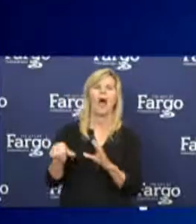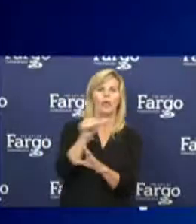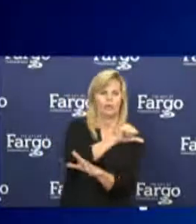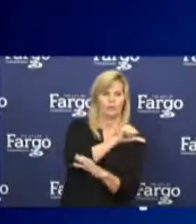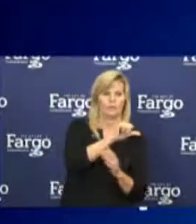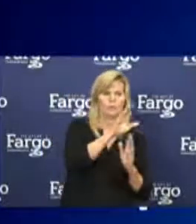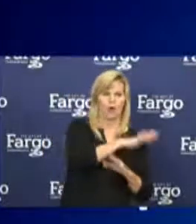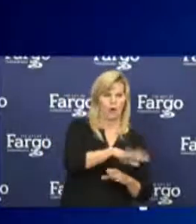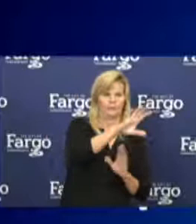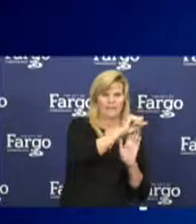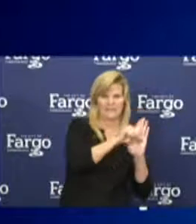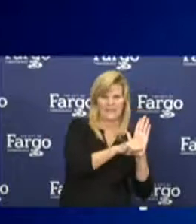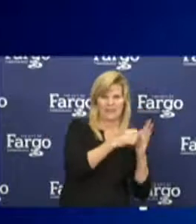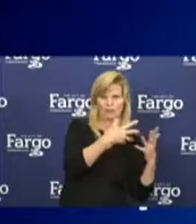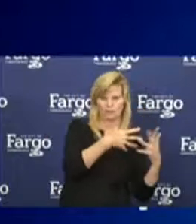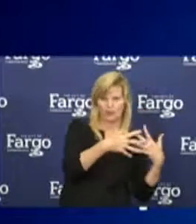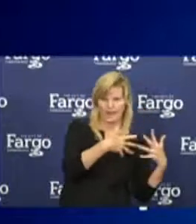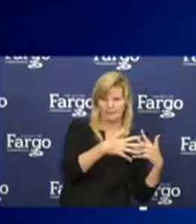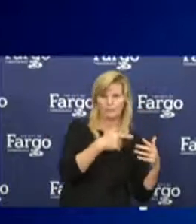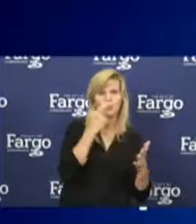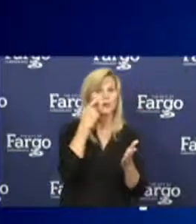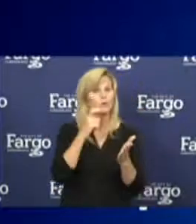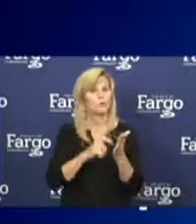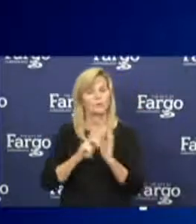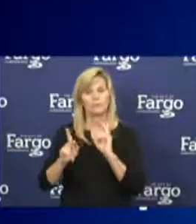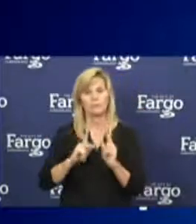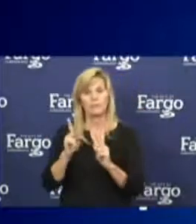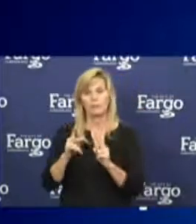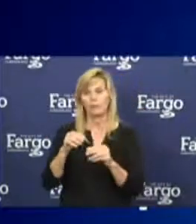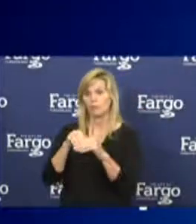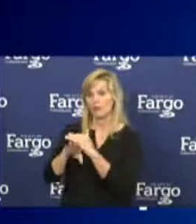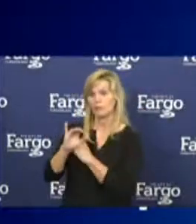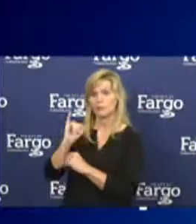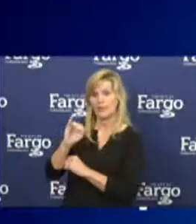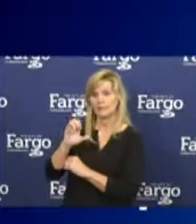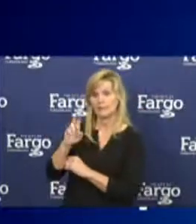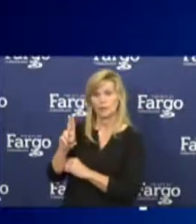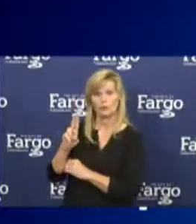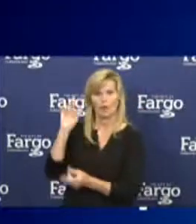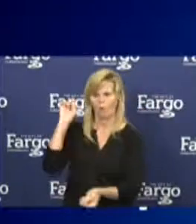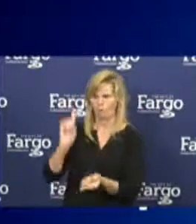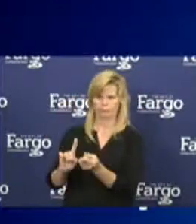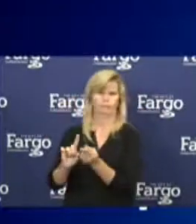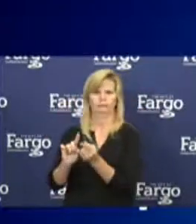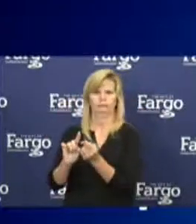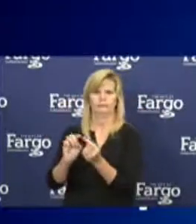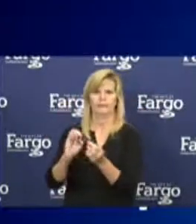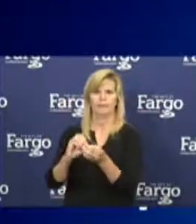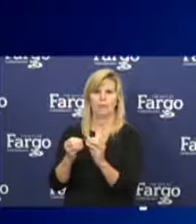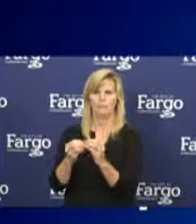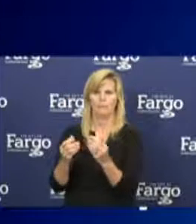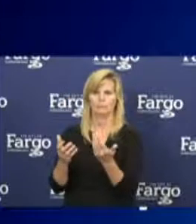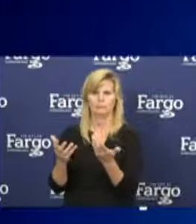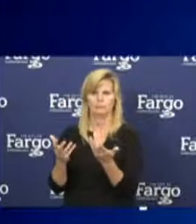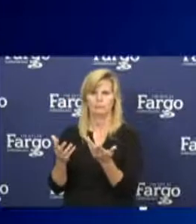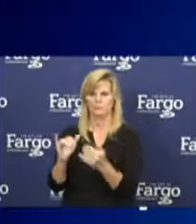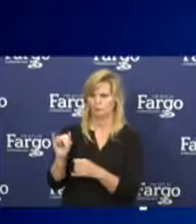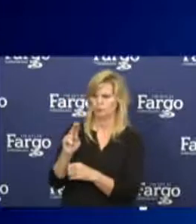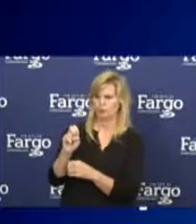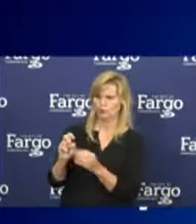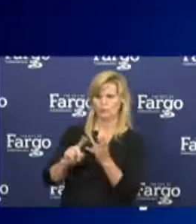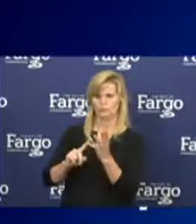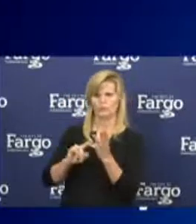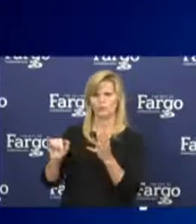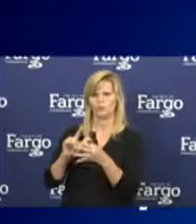County. And you can see that people admitted to the ICU fell off greatly here in late June,